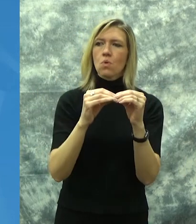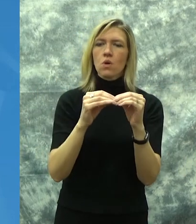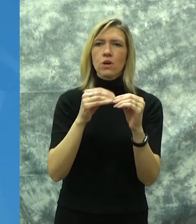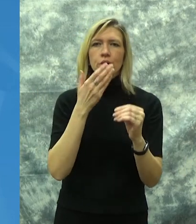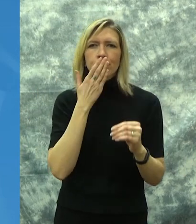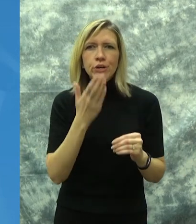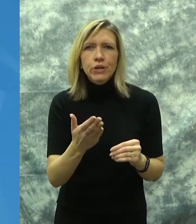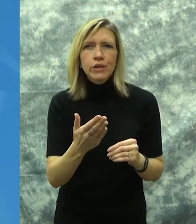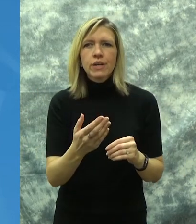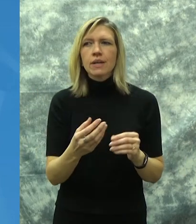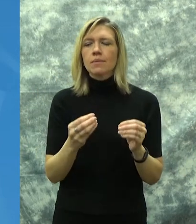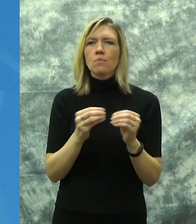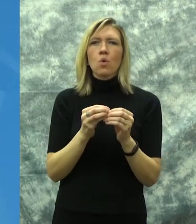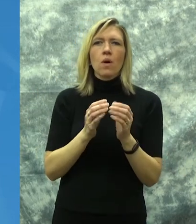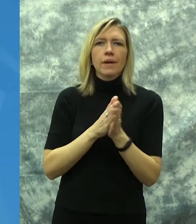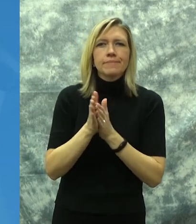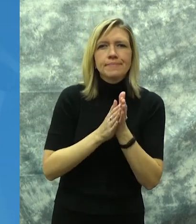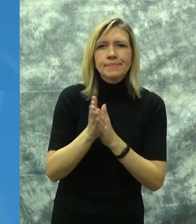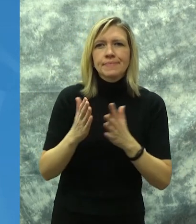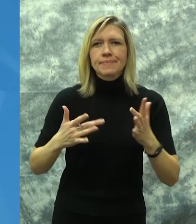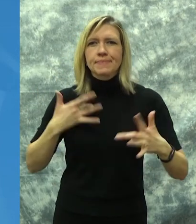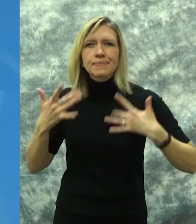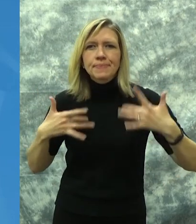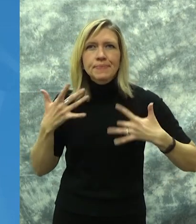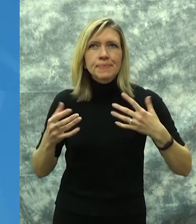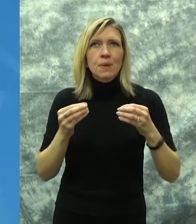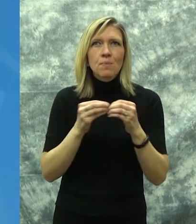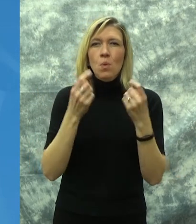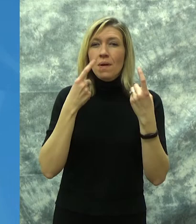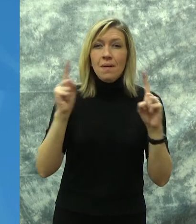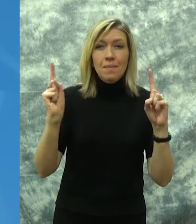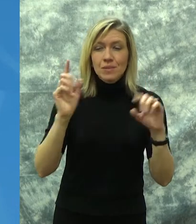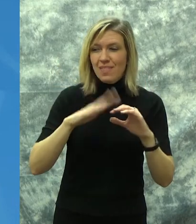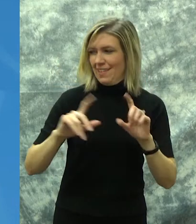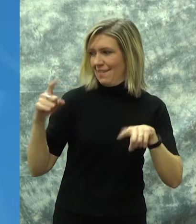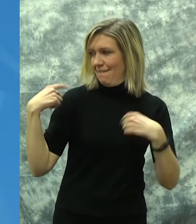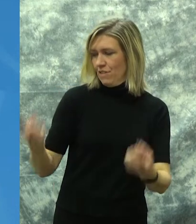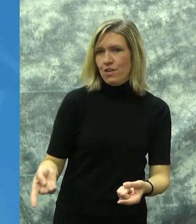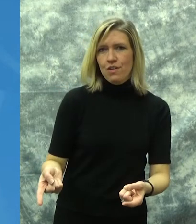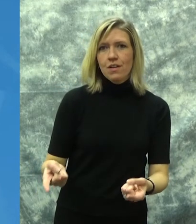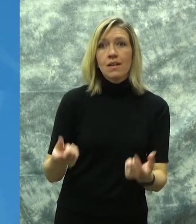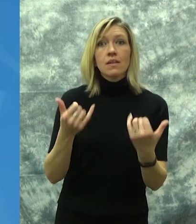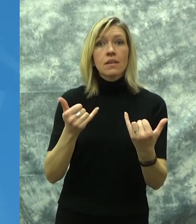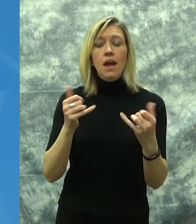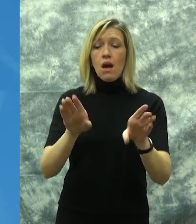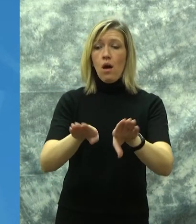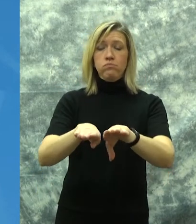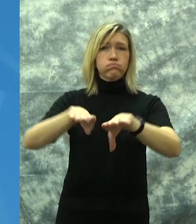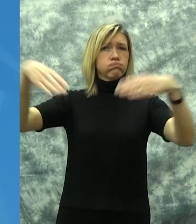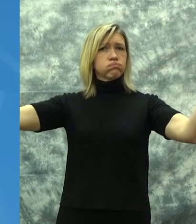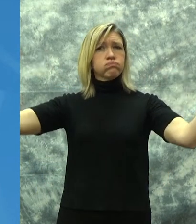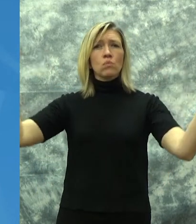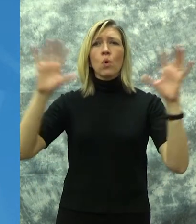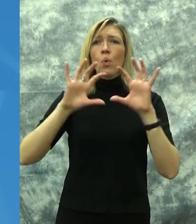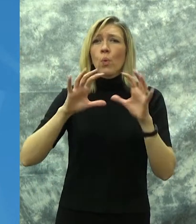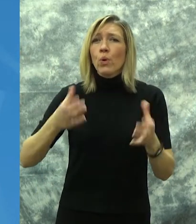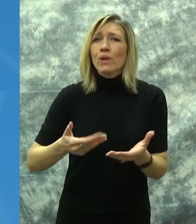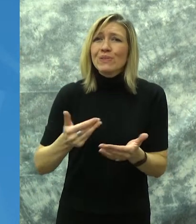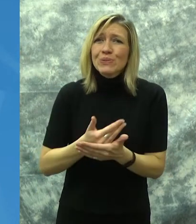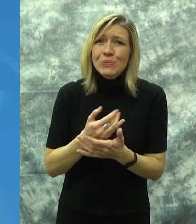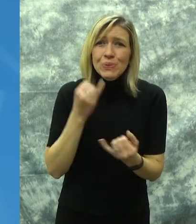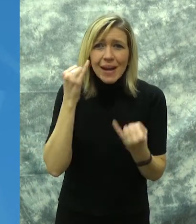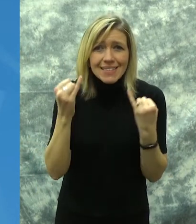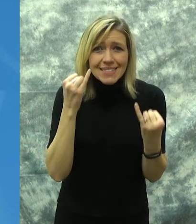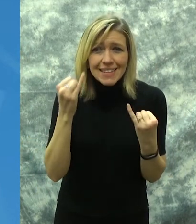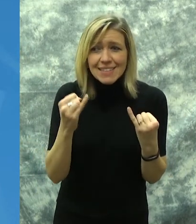accomplishment than ever before. There now opens up before me a world of new ideas, new thoughts,